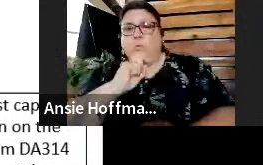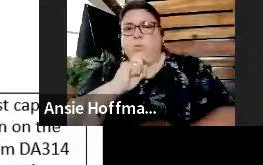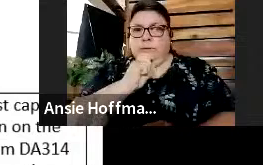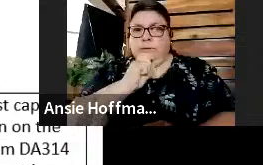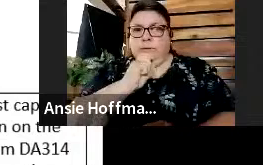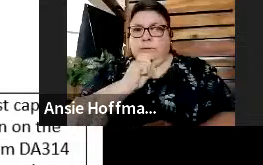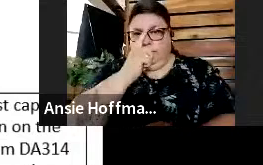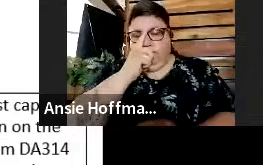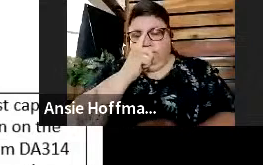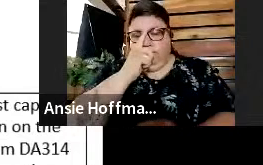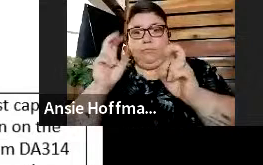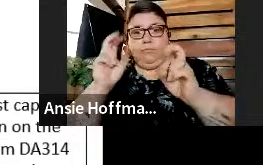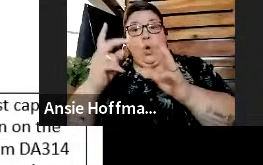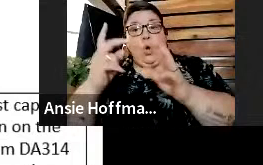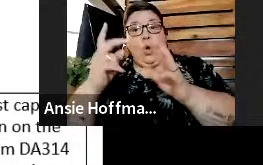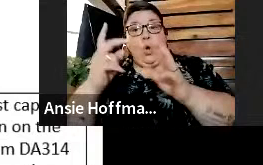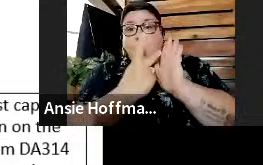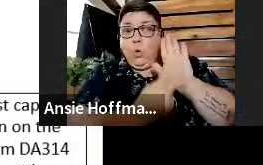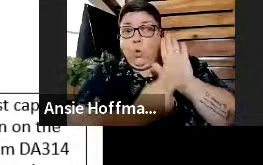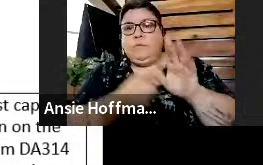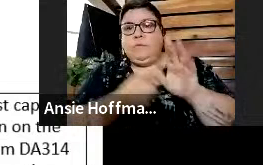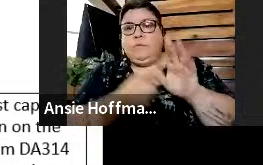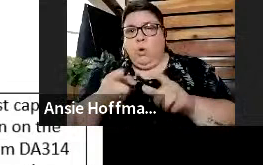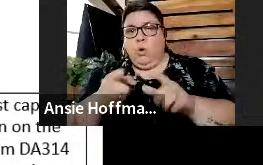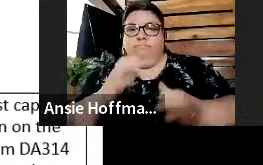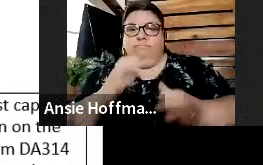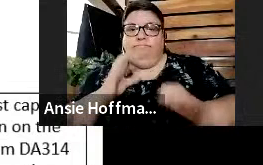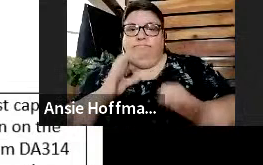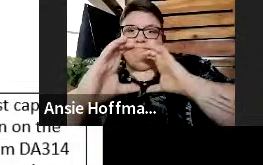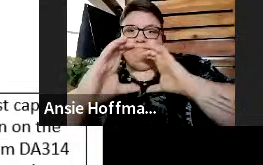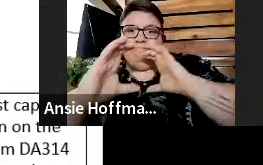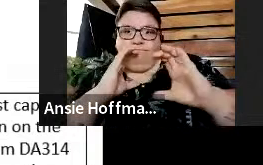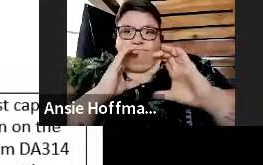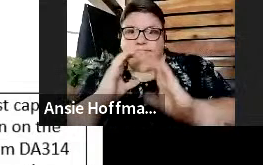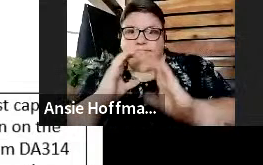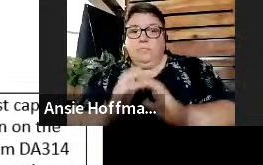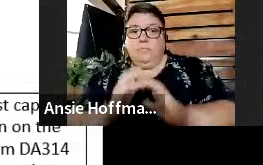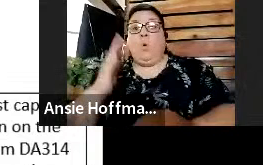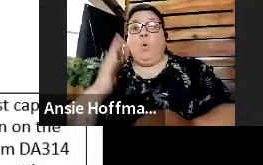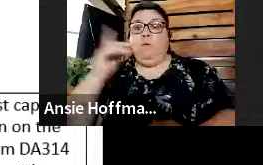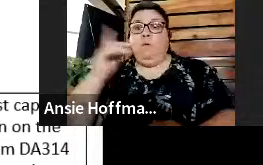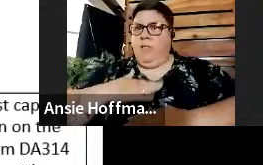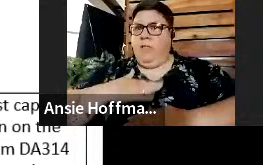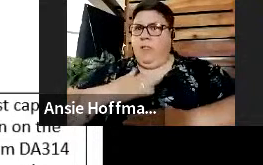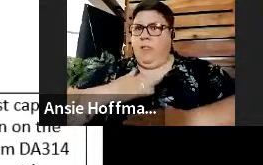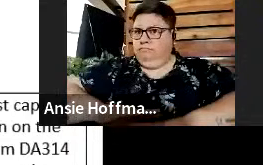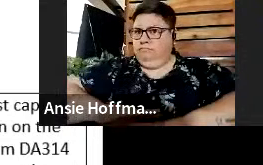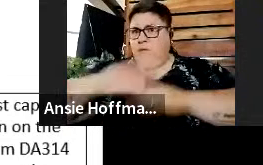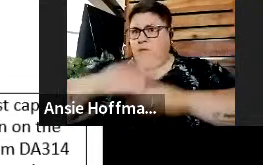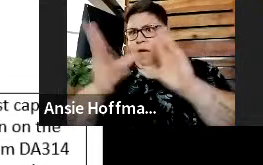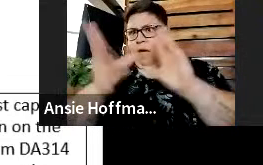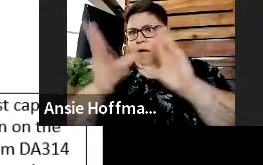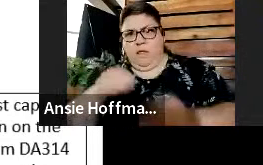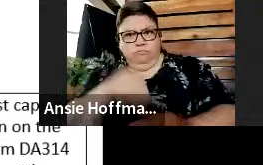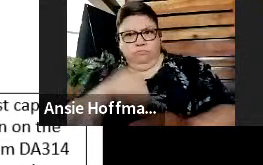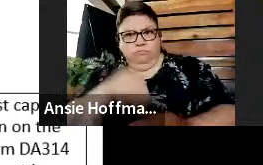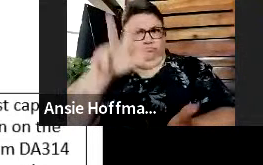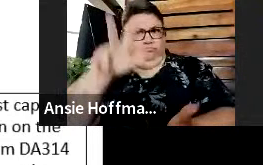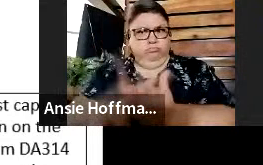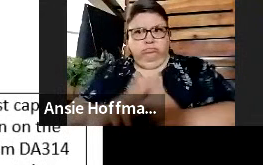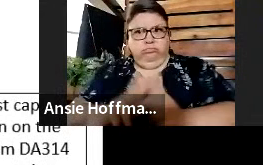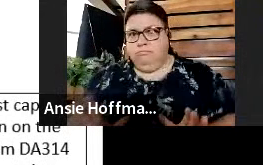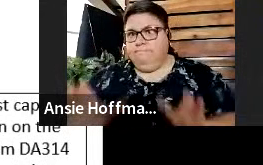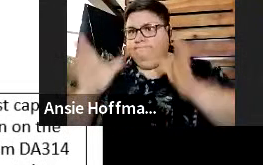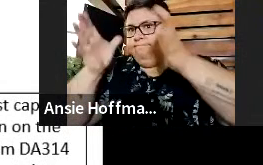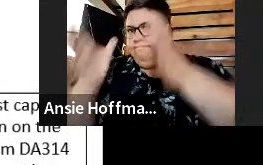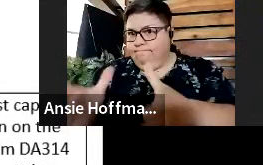mainly the rules of interpretation. Once they are satisfied that they have verified and the classification is